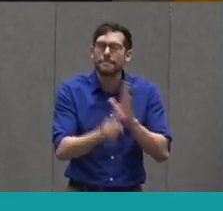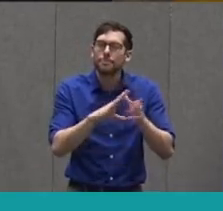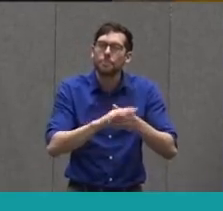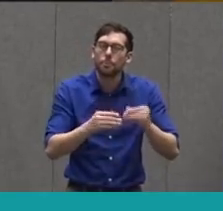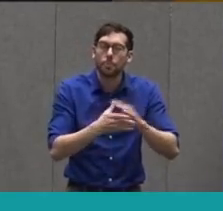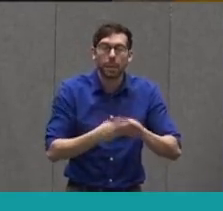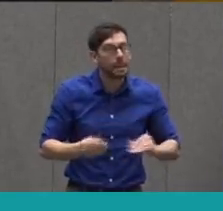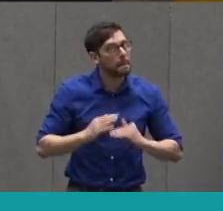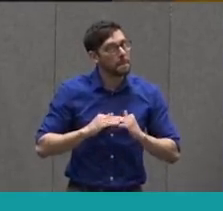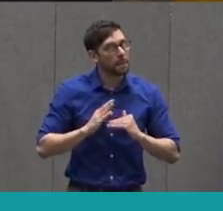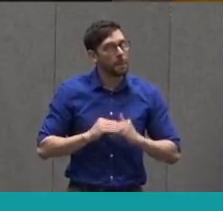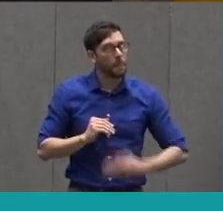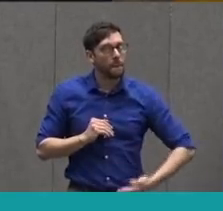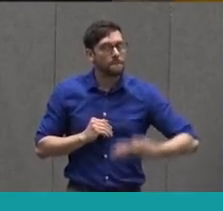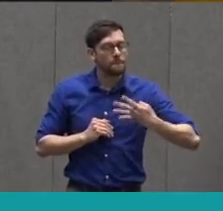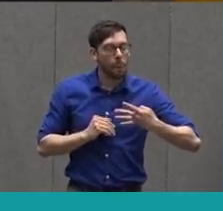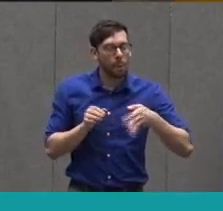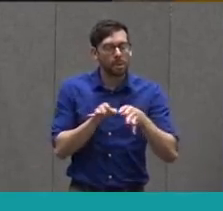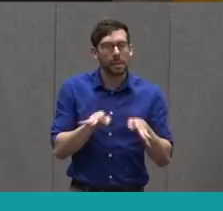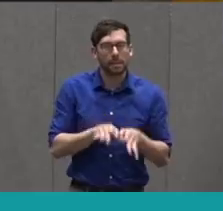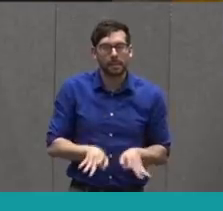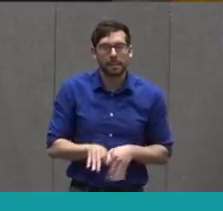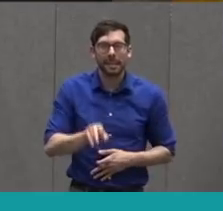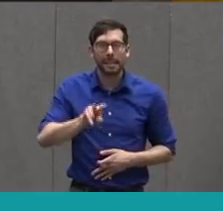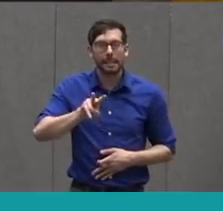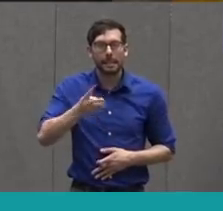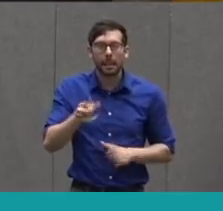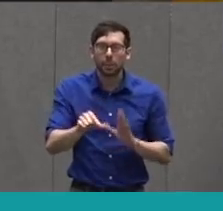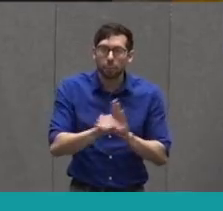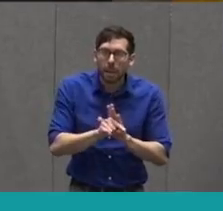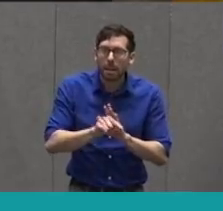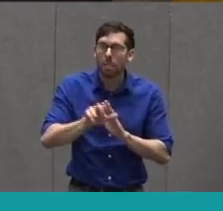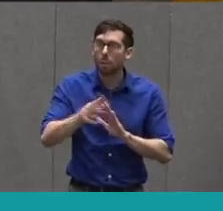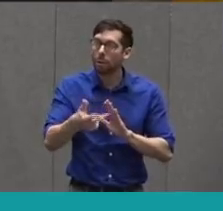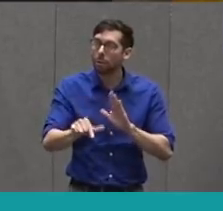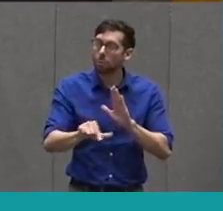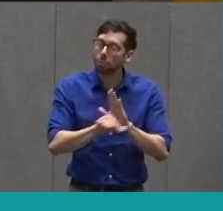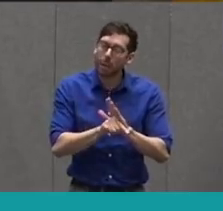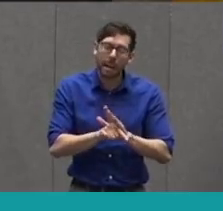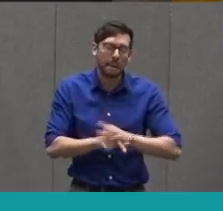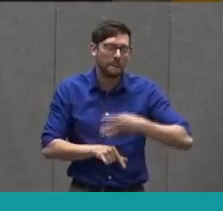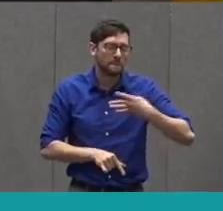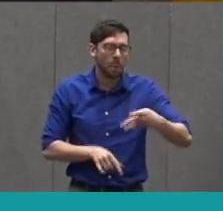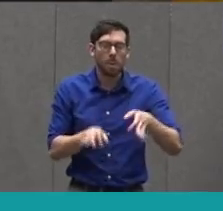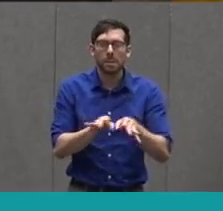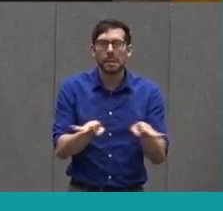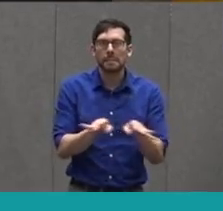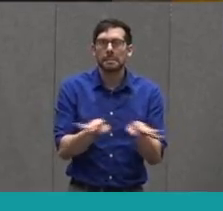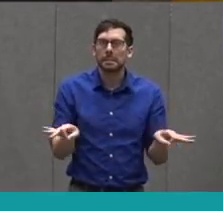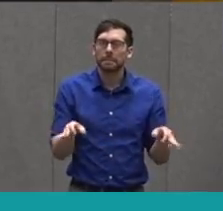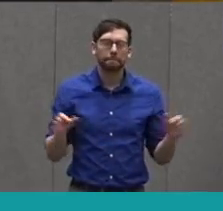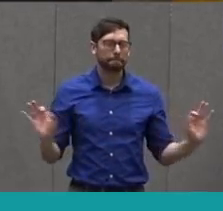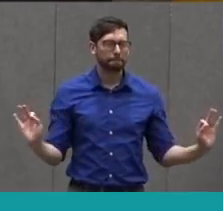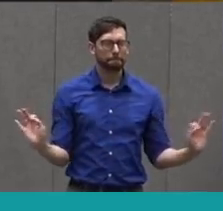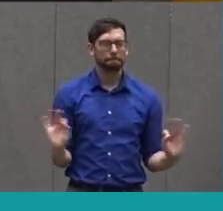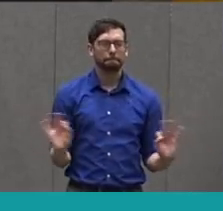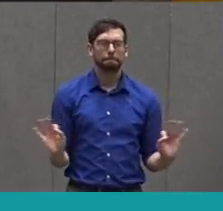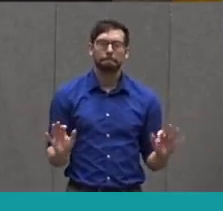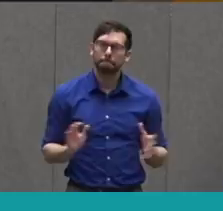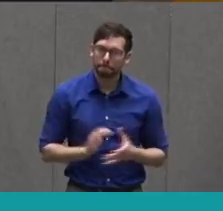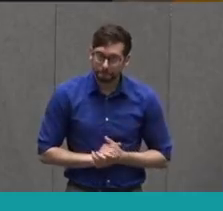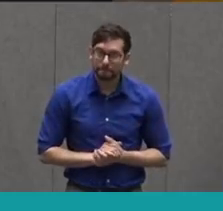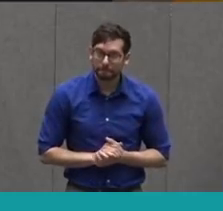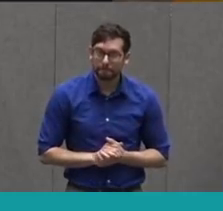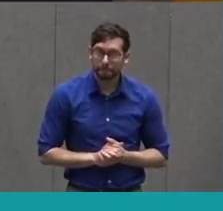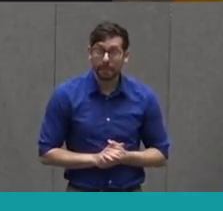For second and third grade, you should be able to write four sentences, no problem. And I know you can do that. And if you want